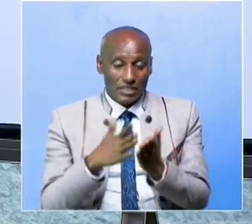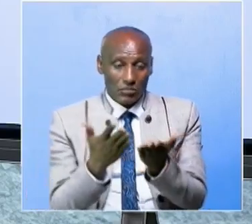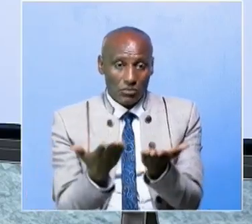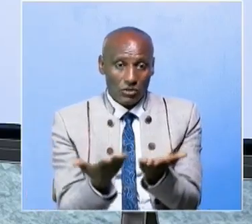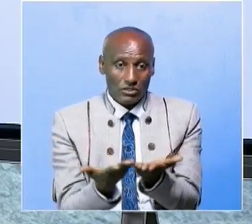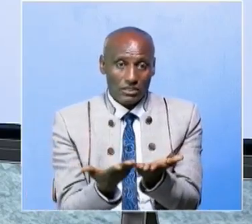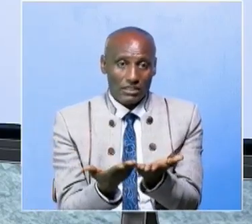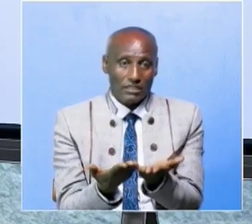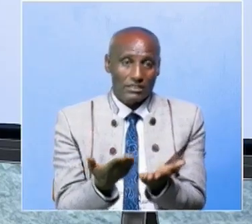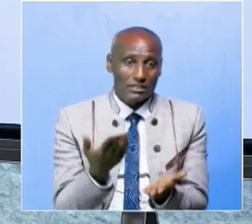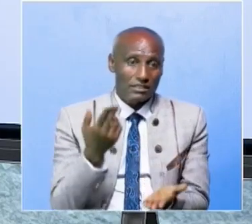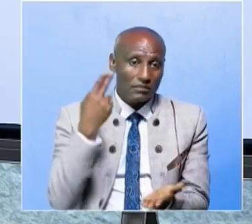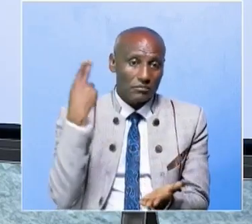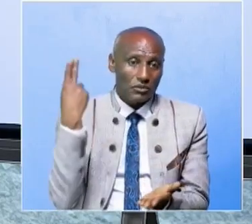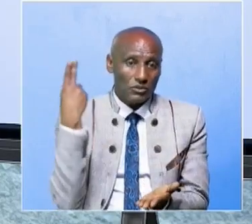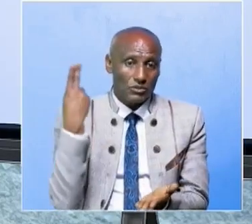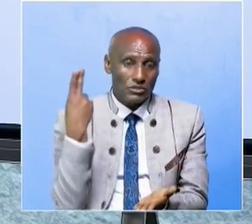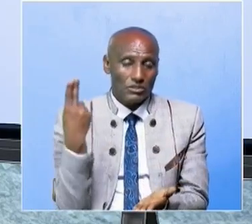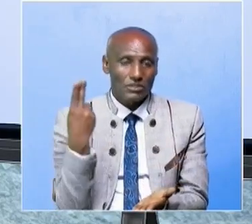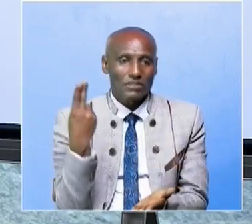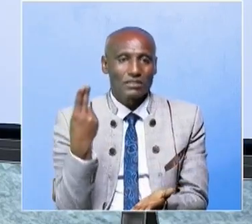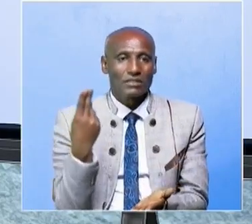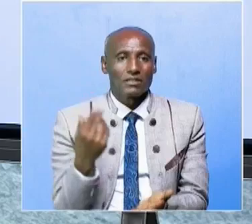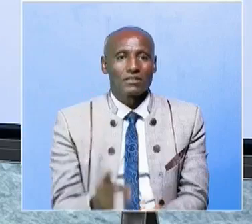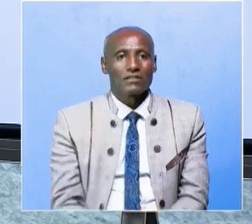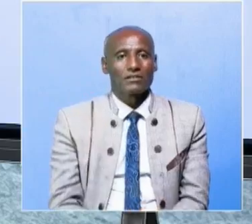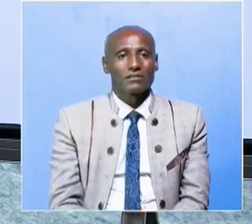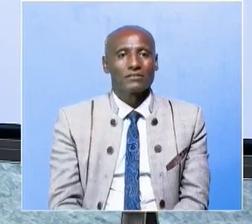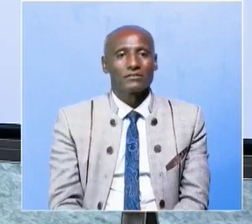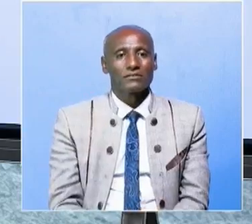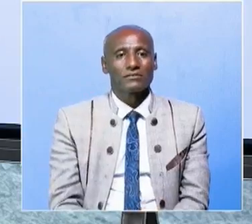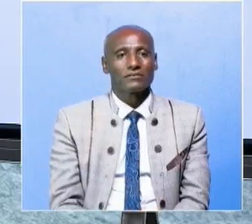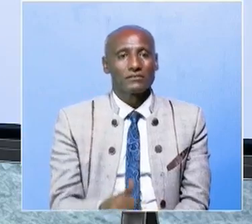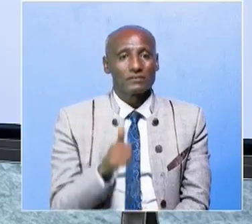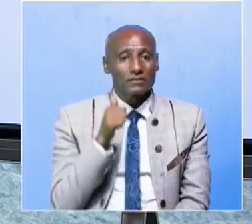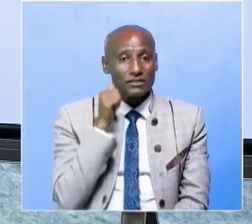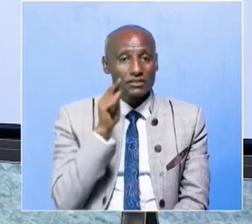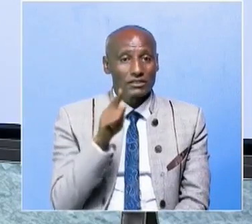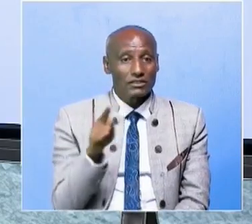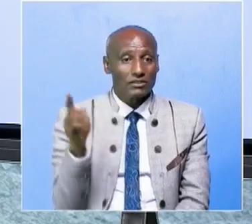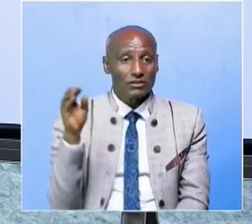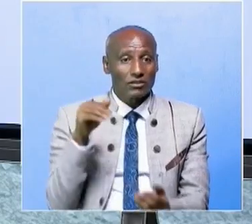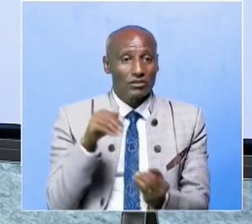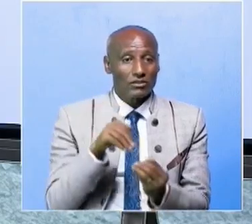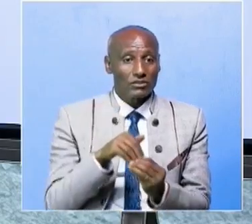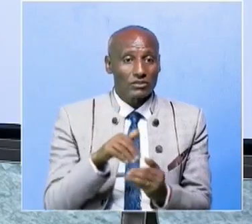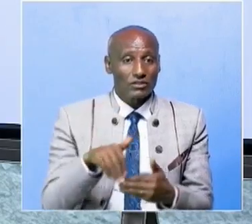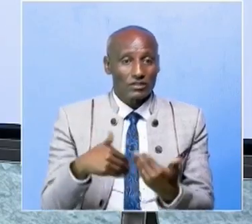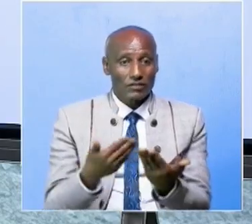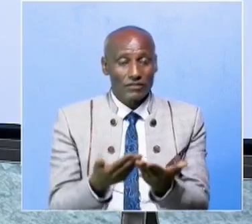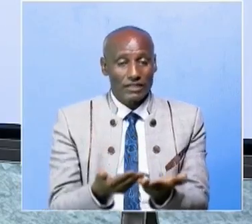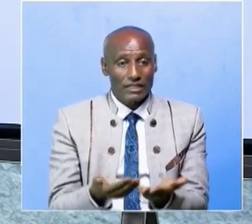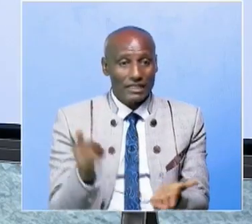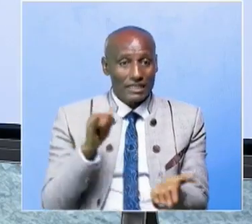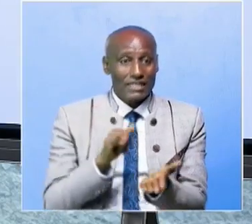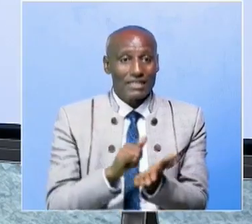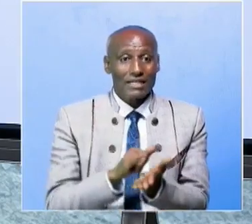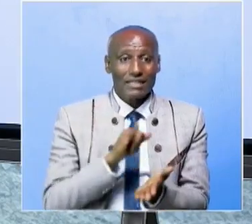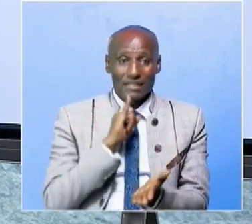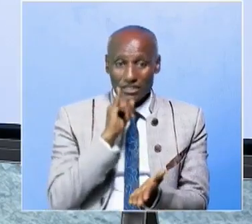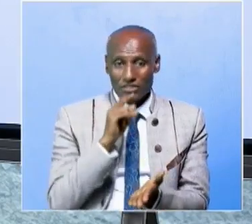different adventures while you're reading books. So she's also giving what? That's true. Yes, her